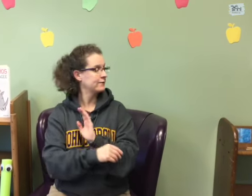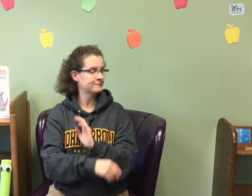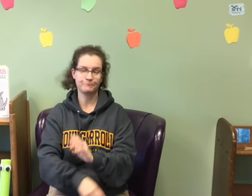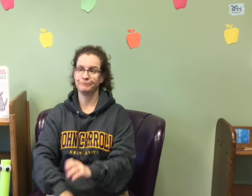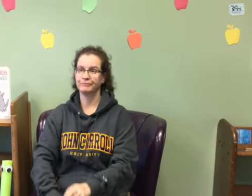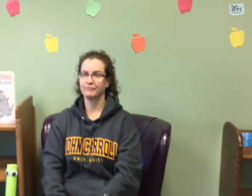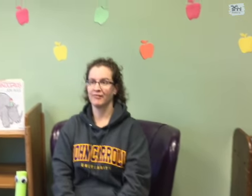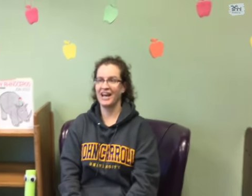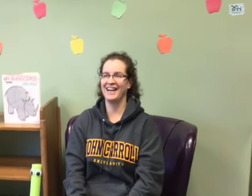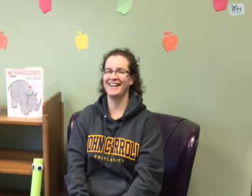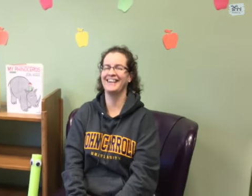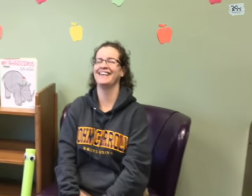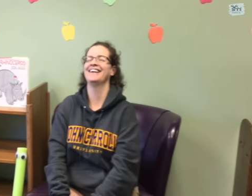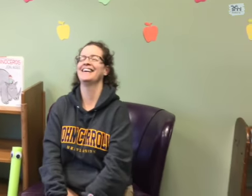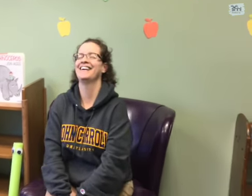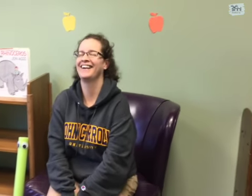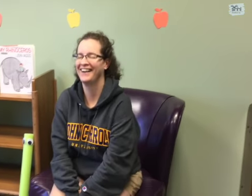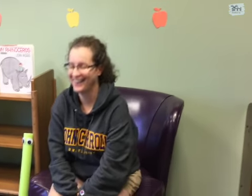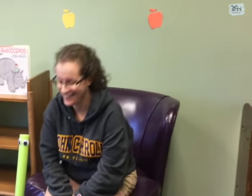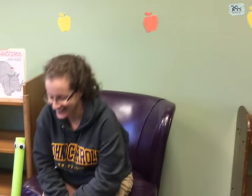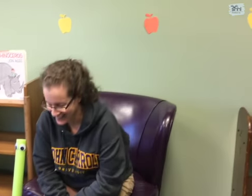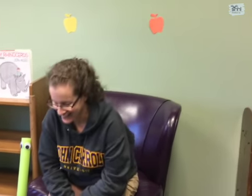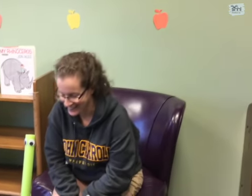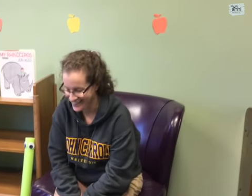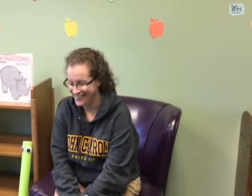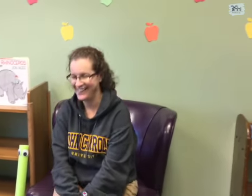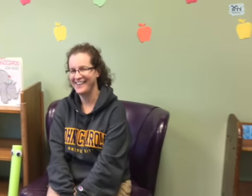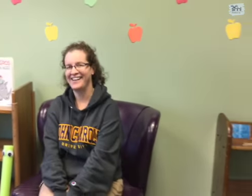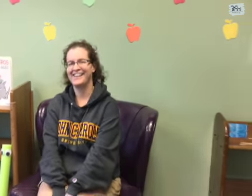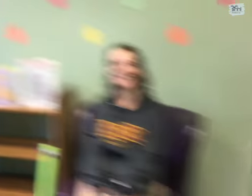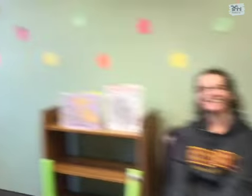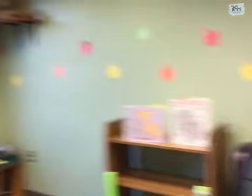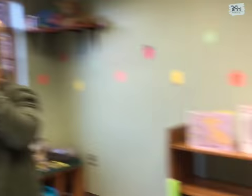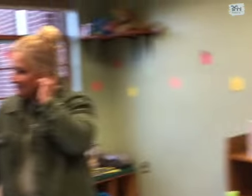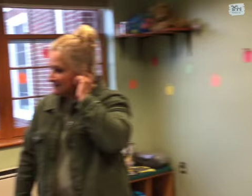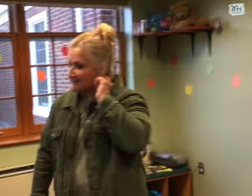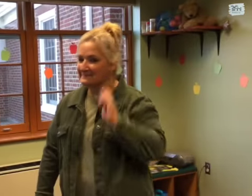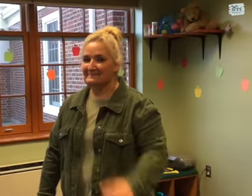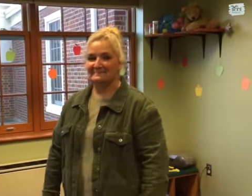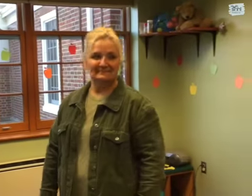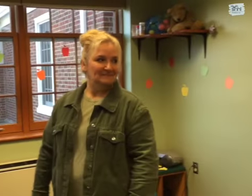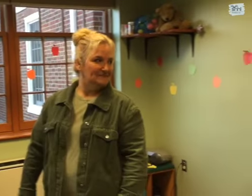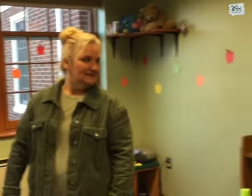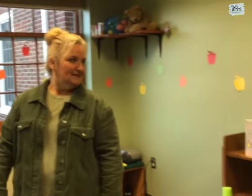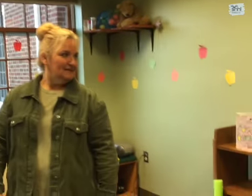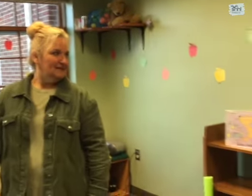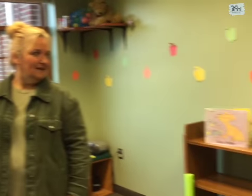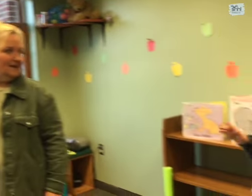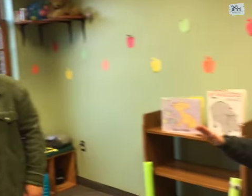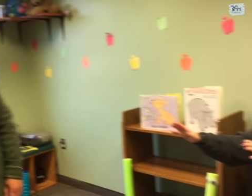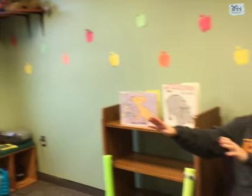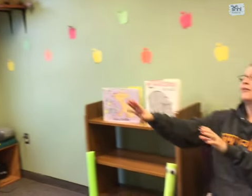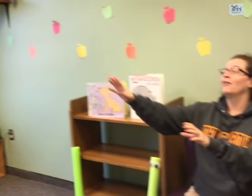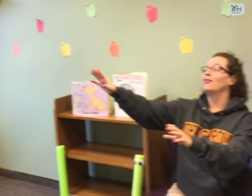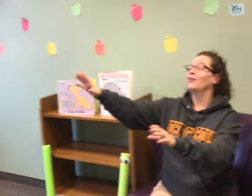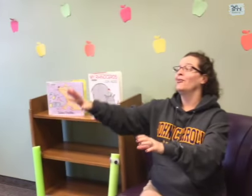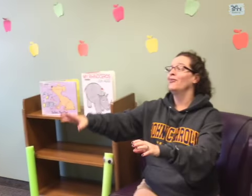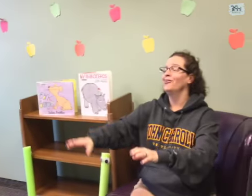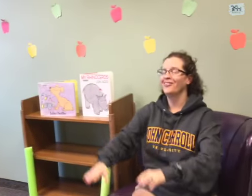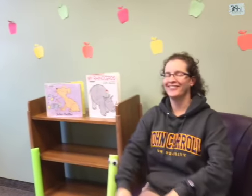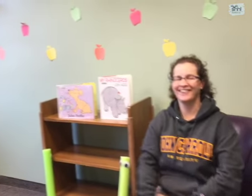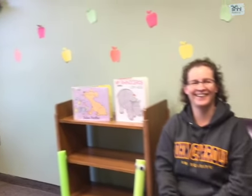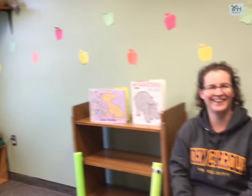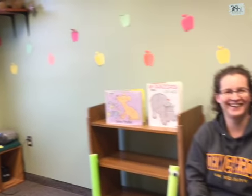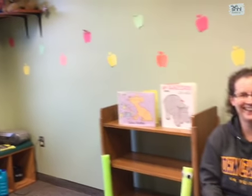pop back into the box. You're way over here. It'll be great. She's way over there in the box. The box. Hello! Hello! You're in